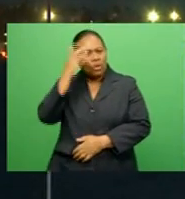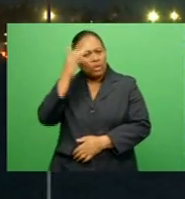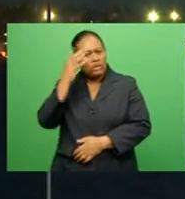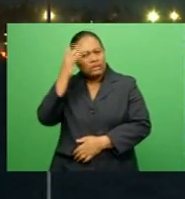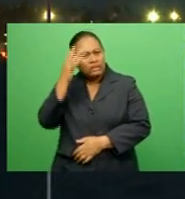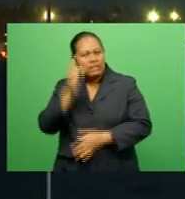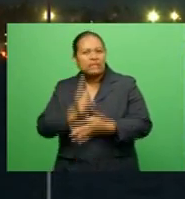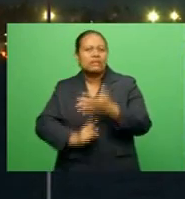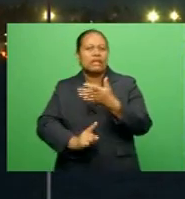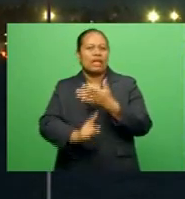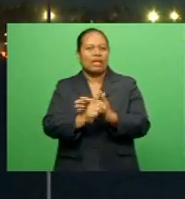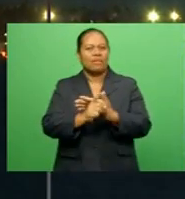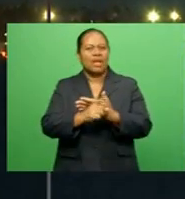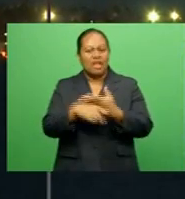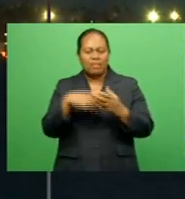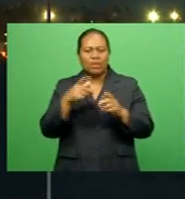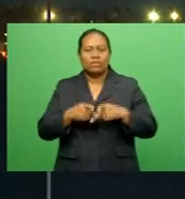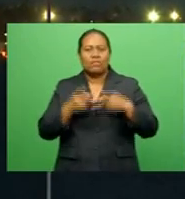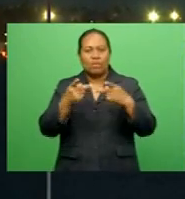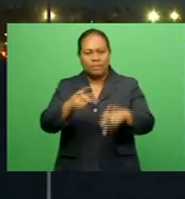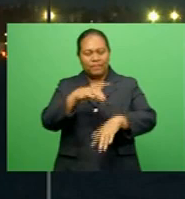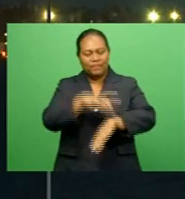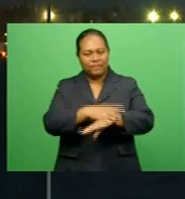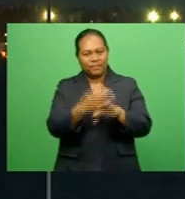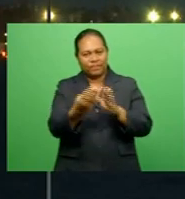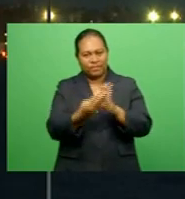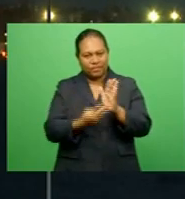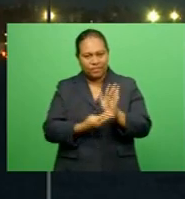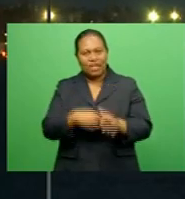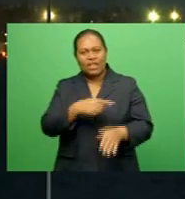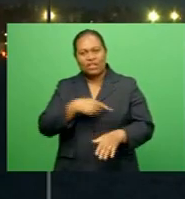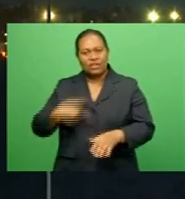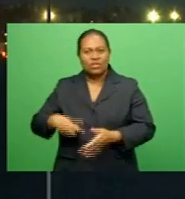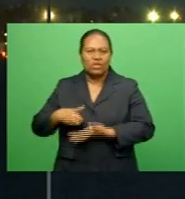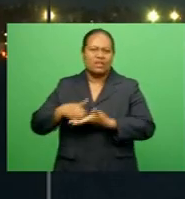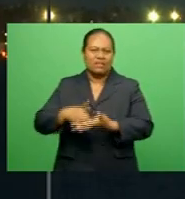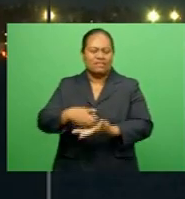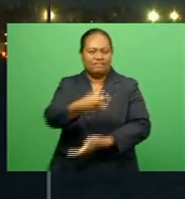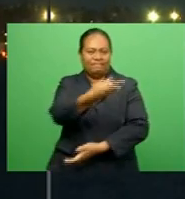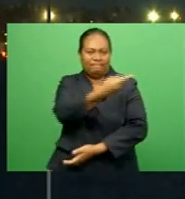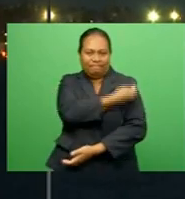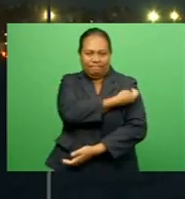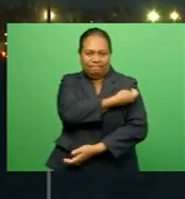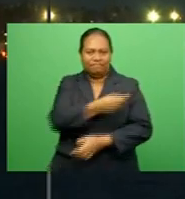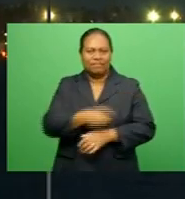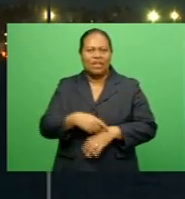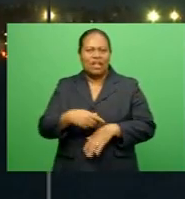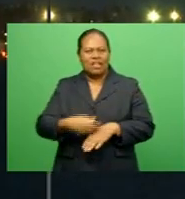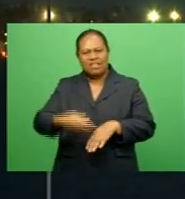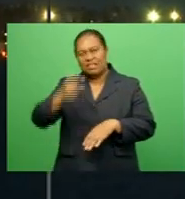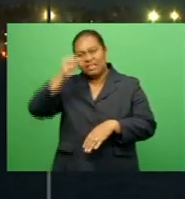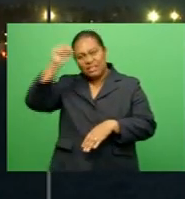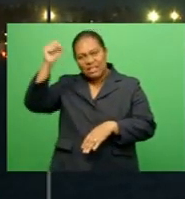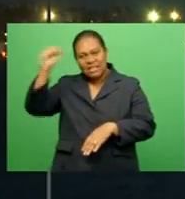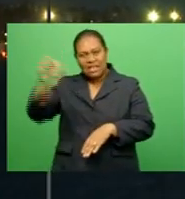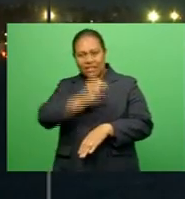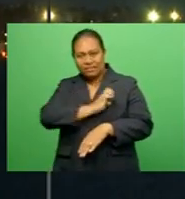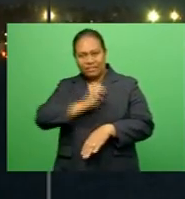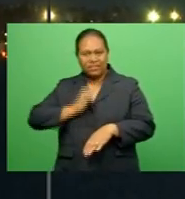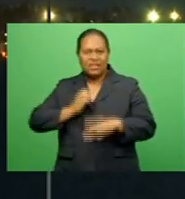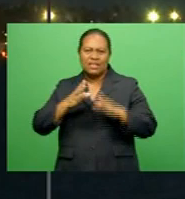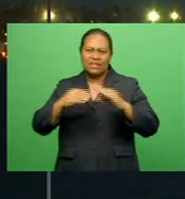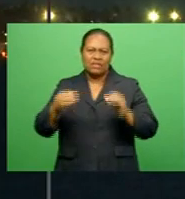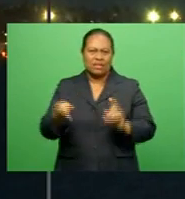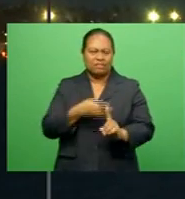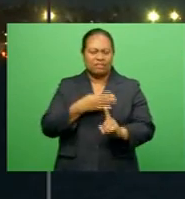concerns raised against proposed police bill, China donates SINOVAC vaccine, and former senior executive sexual assault